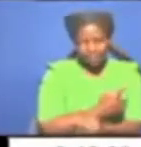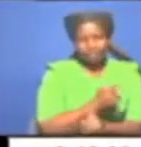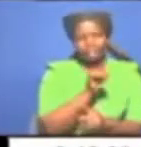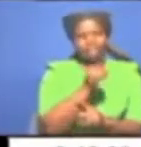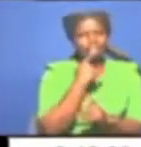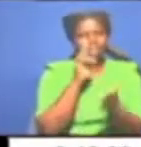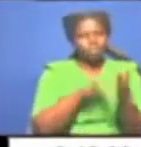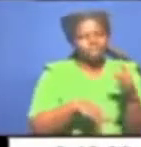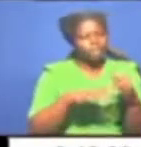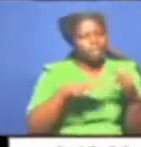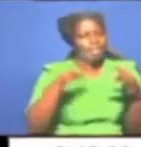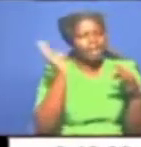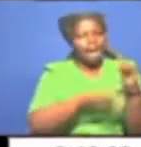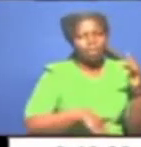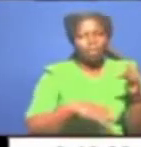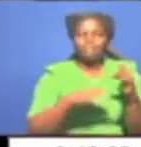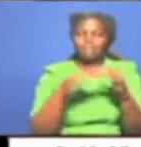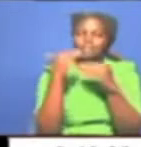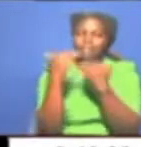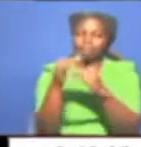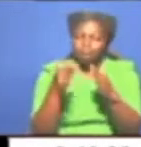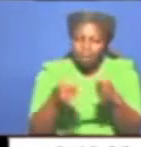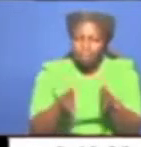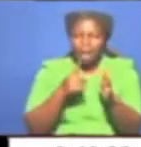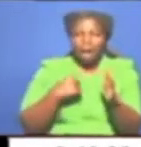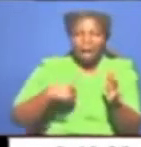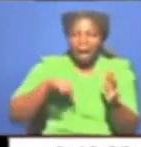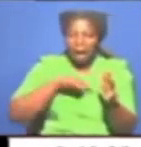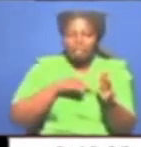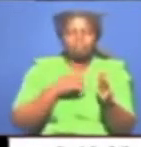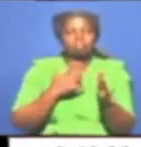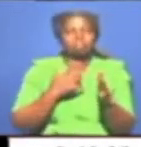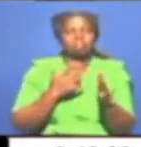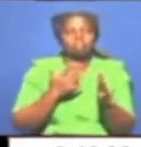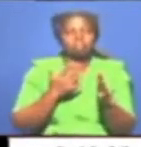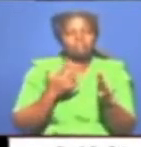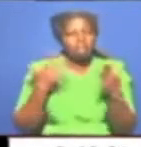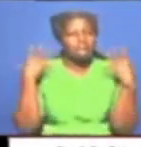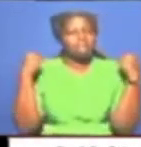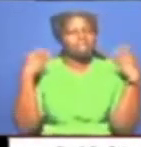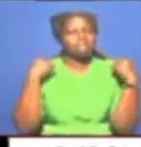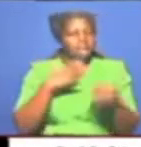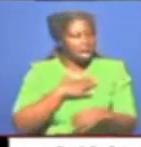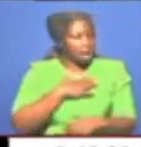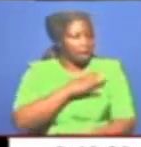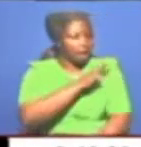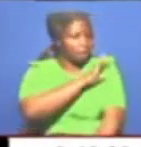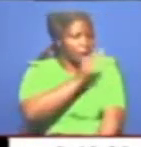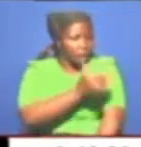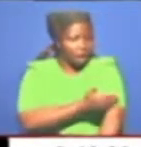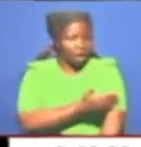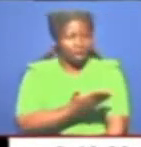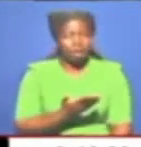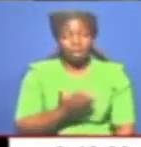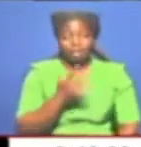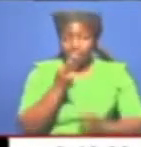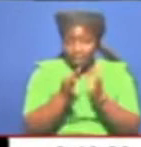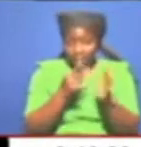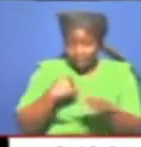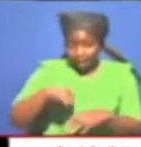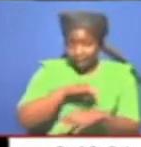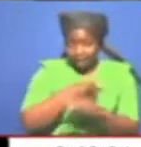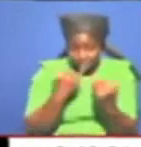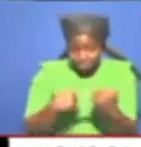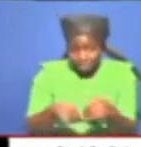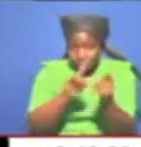cannot limit the manner we exercise our sovereignty, our sovereign power. If we're trying to amend